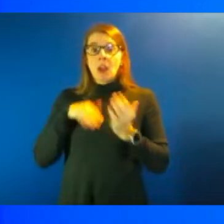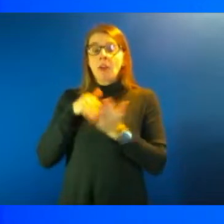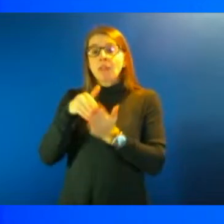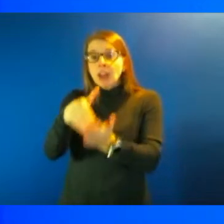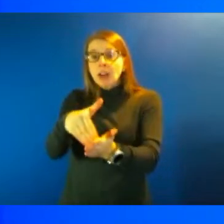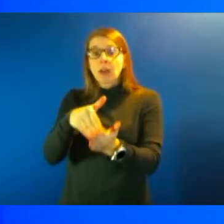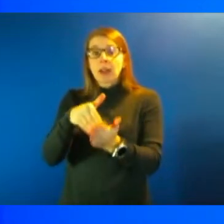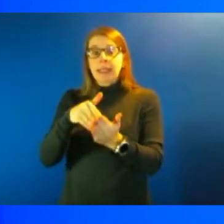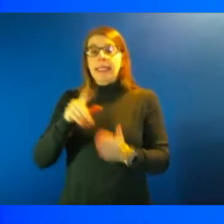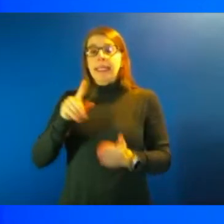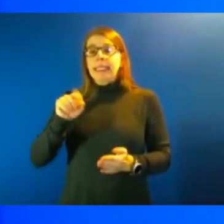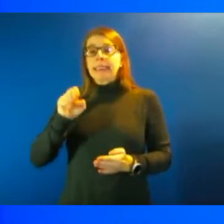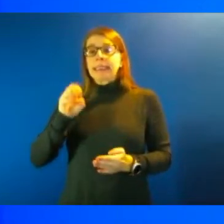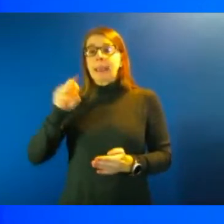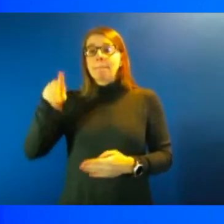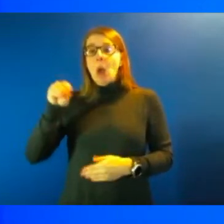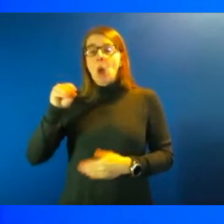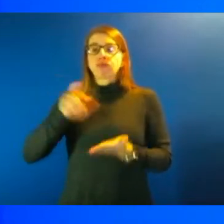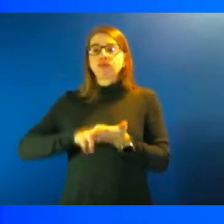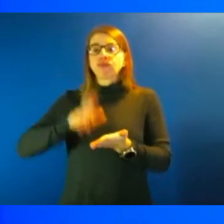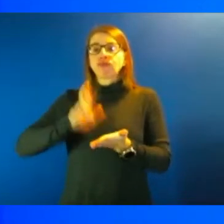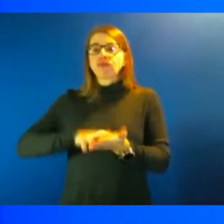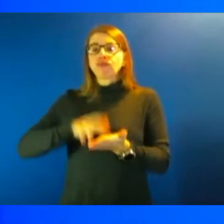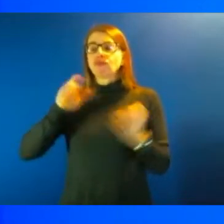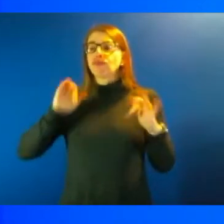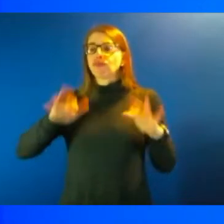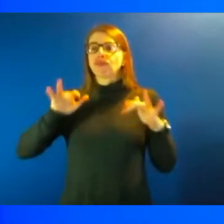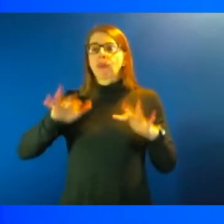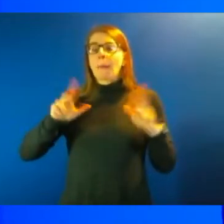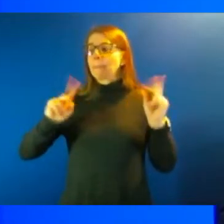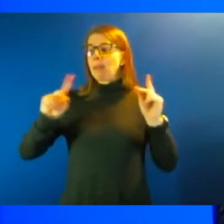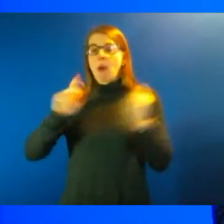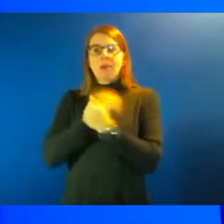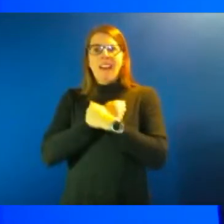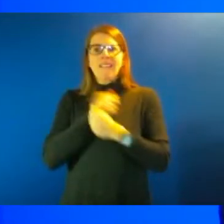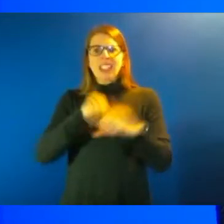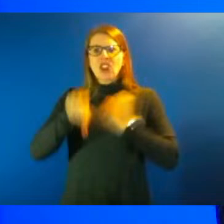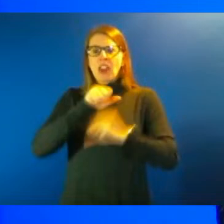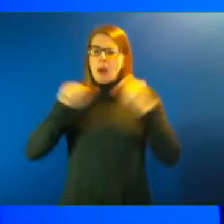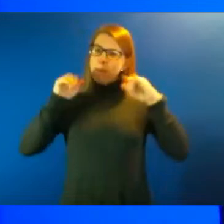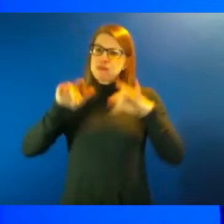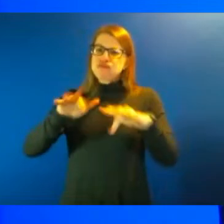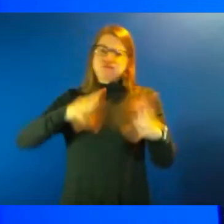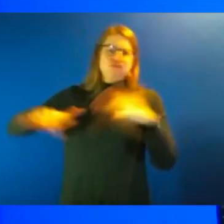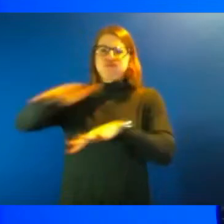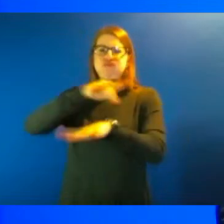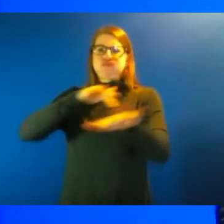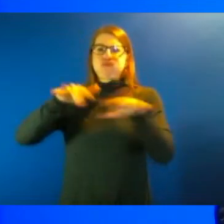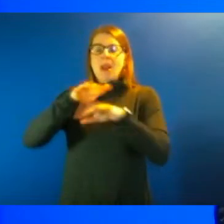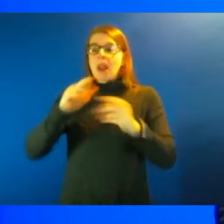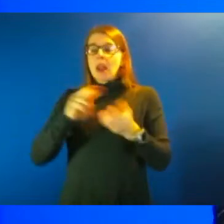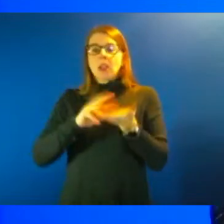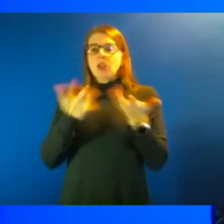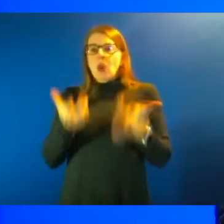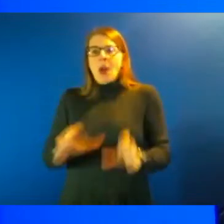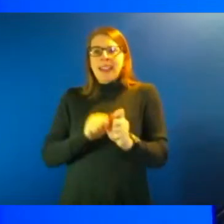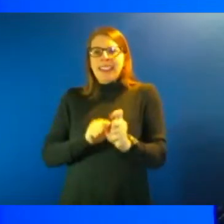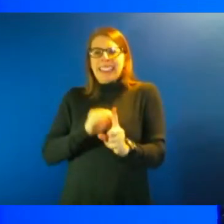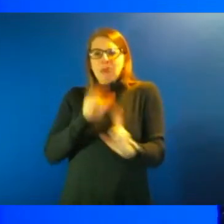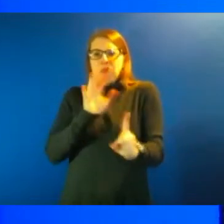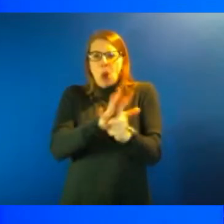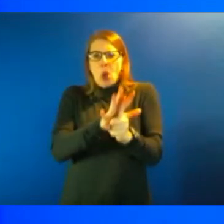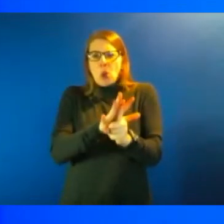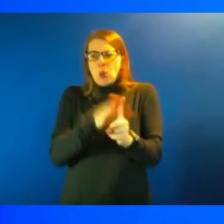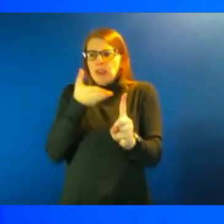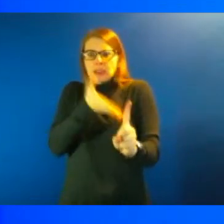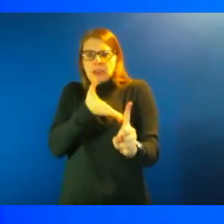tempo of gatherings of people that love each other. And what we don't want to happen is that you get exposed at one of these things, and you carry that